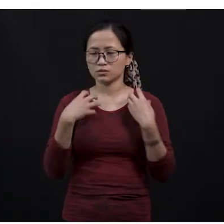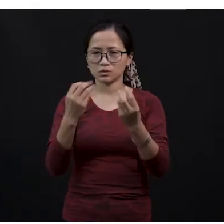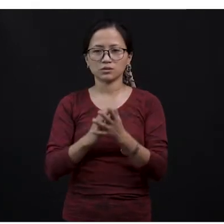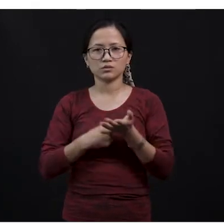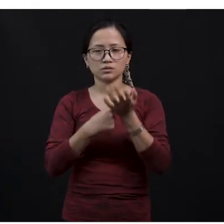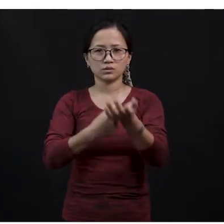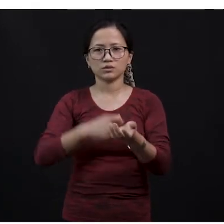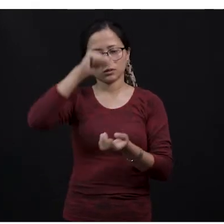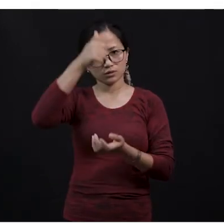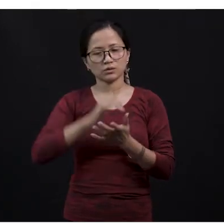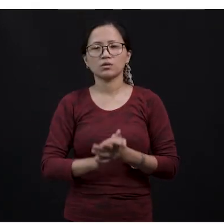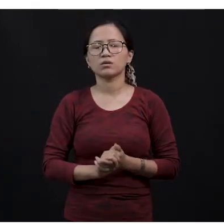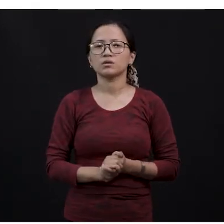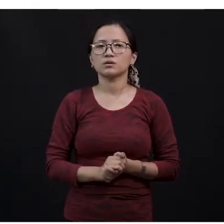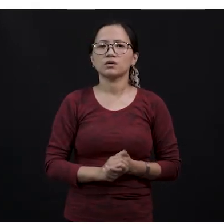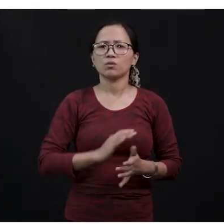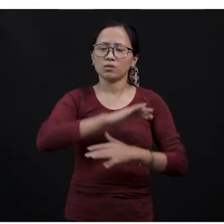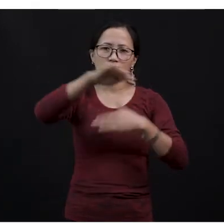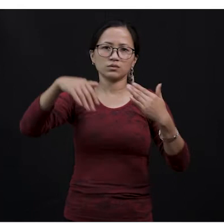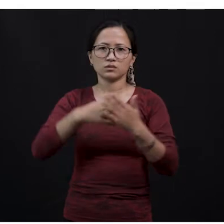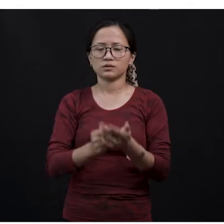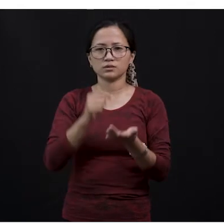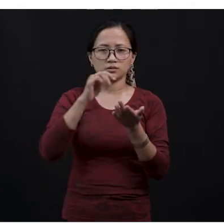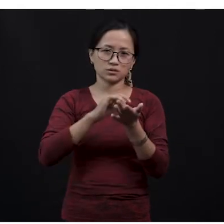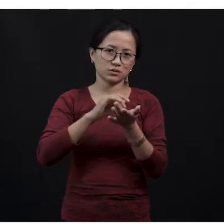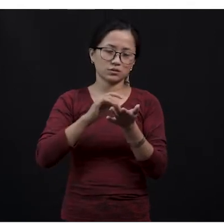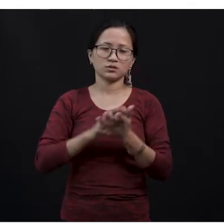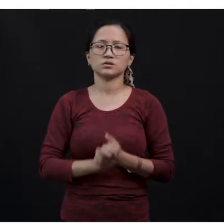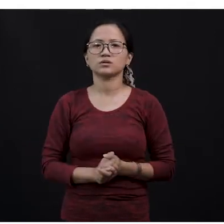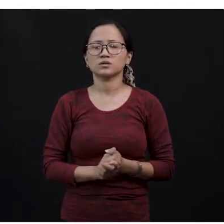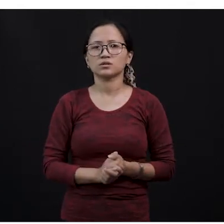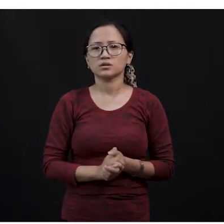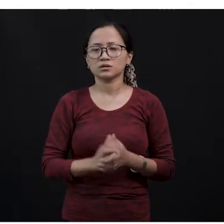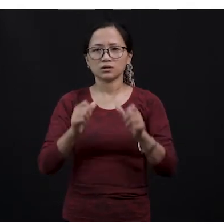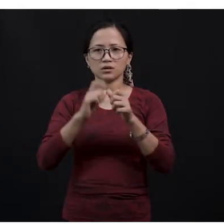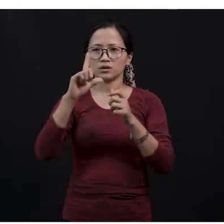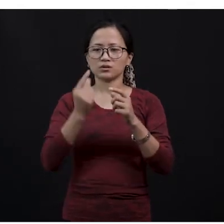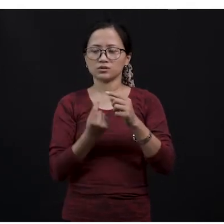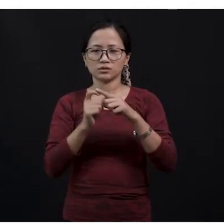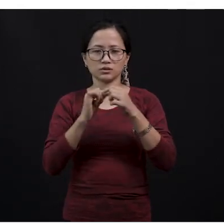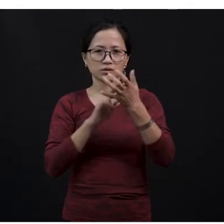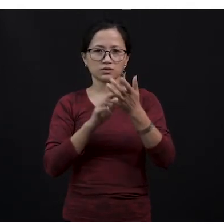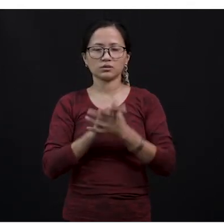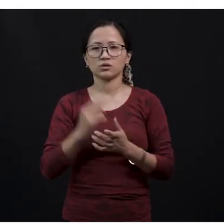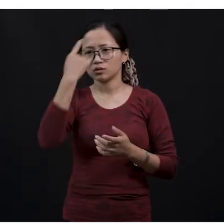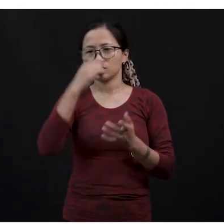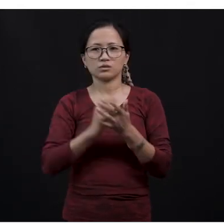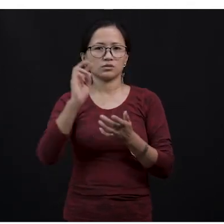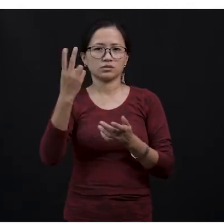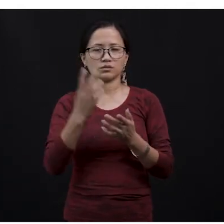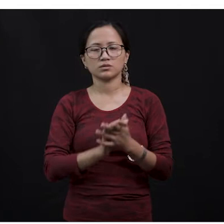rule not only India but also the entire Central Asia. So he's just like Alauddin Khilji, who wanted to be the